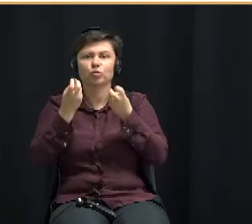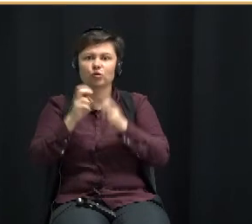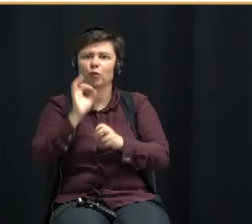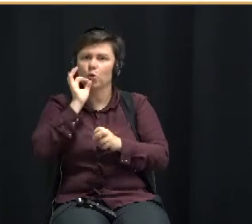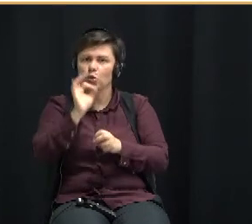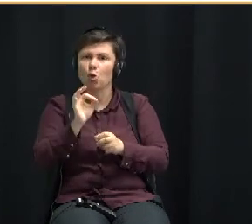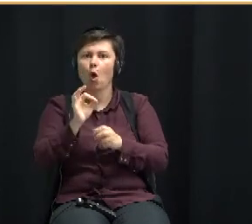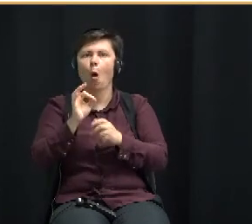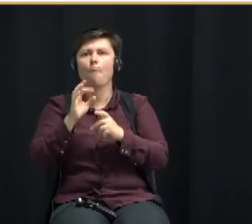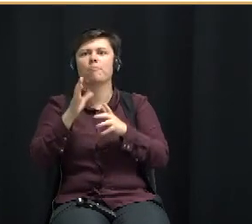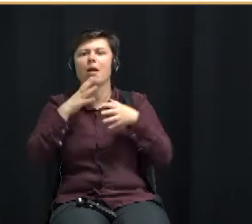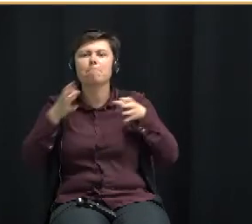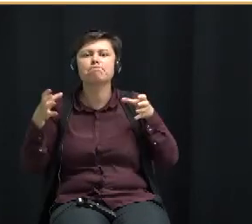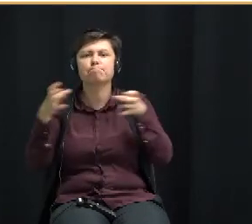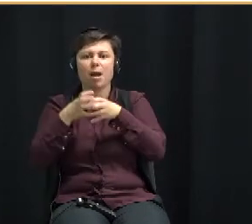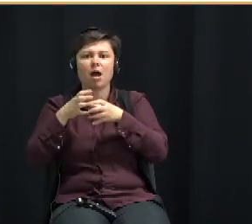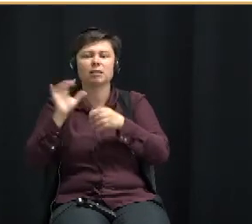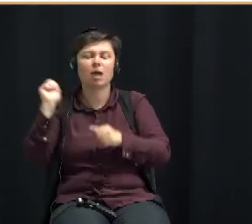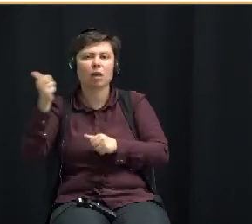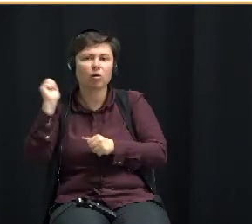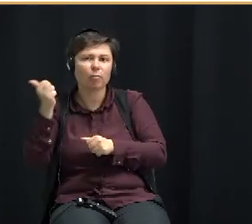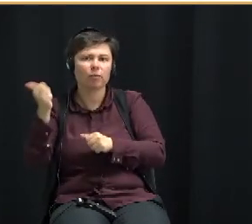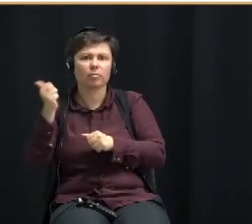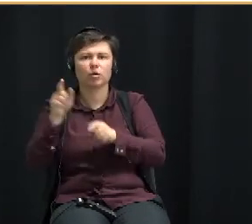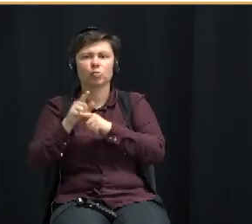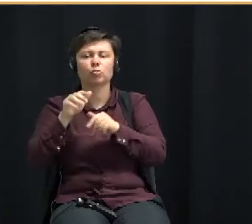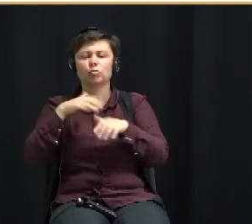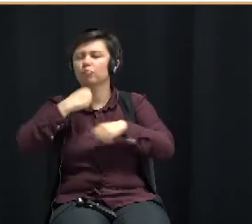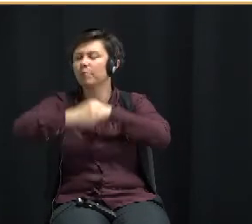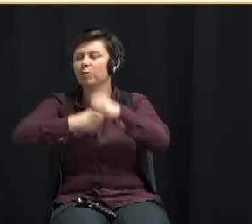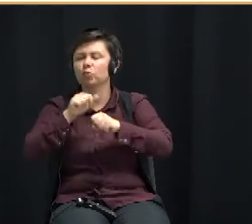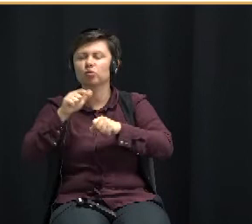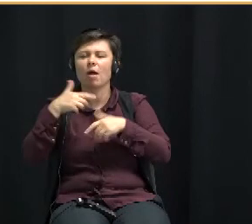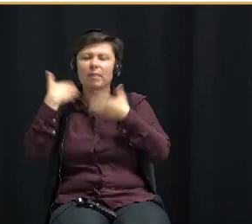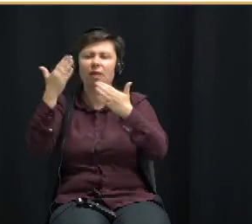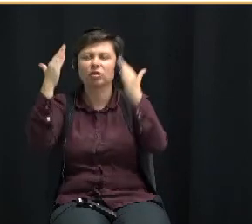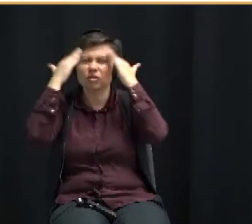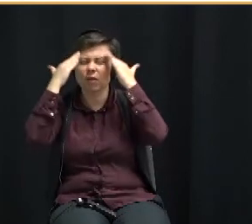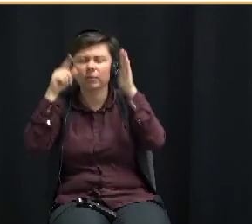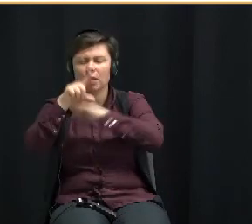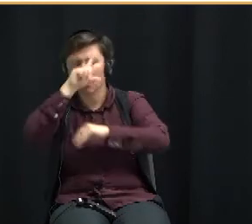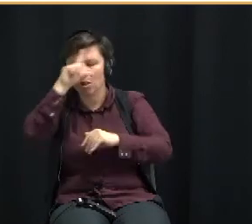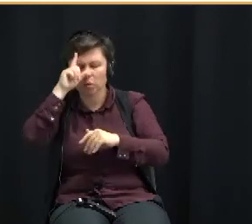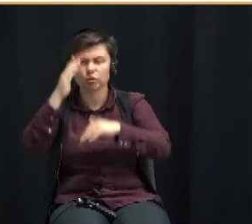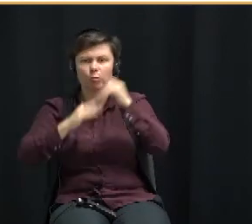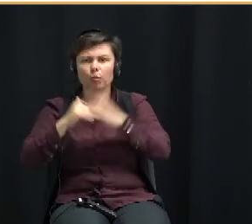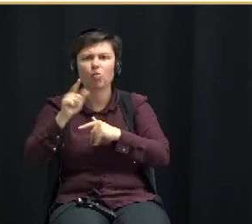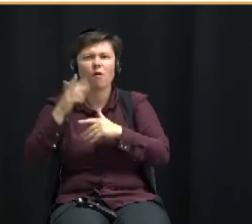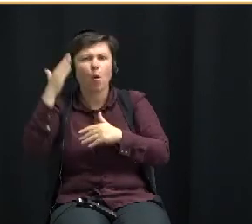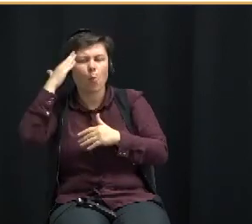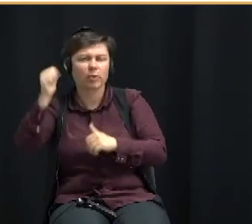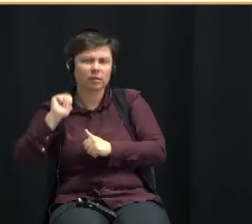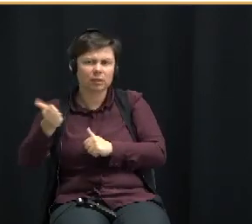working with awareness a lot, but then it's also about competence and skills, but also about